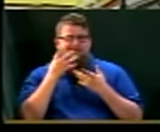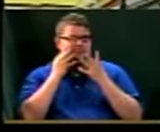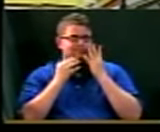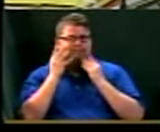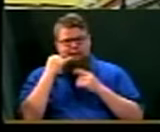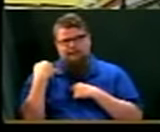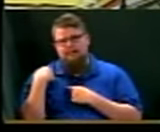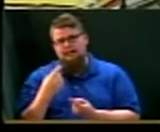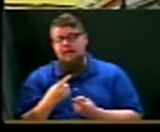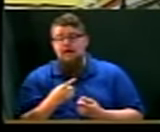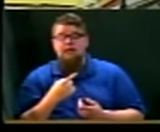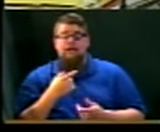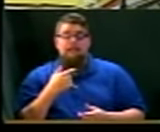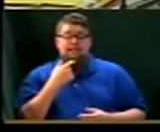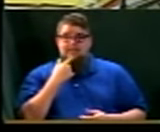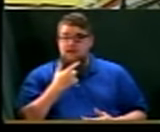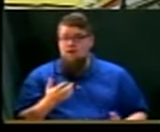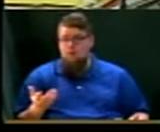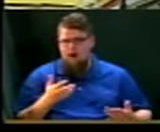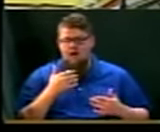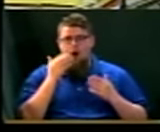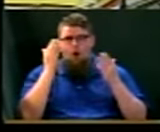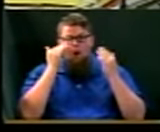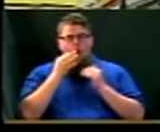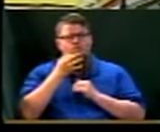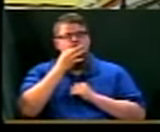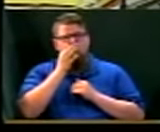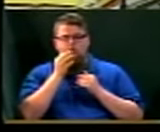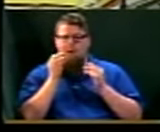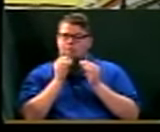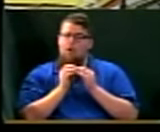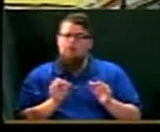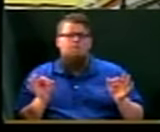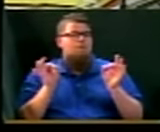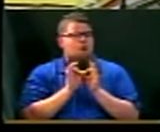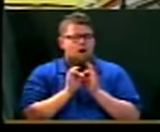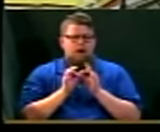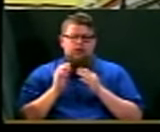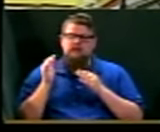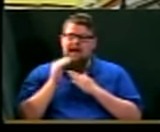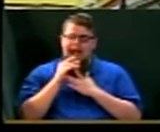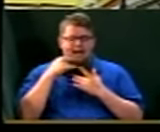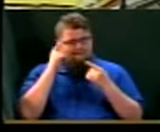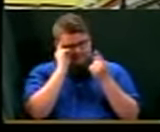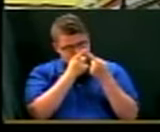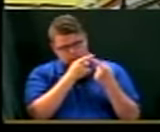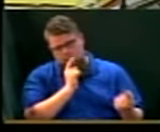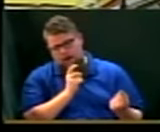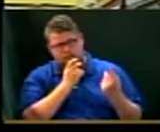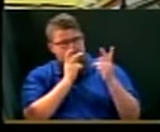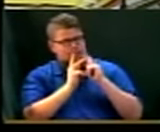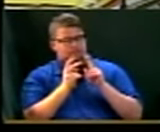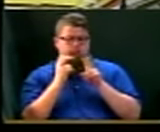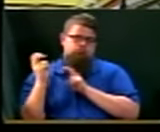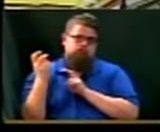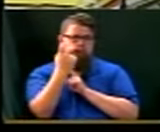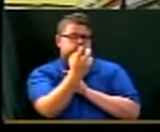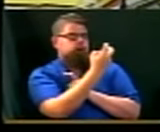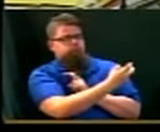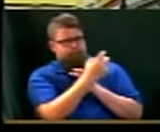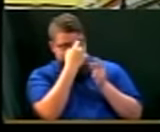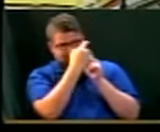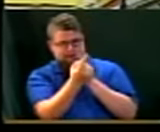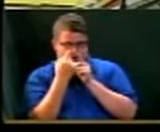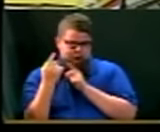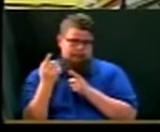say that I hope happens more than anything, and I have disagreed with colleagues, but I hope what